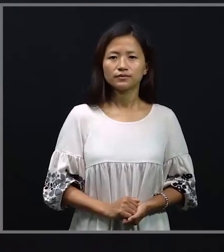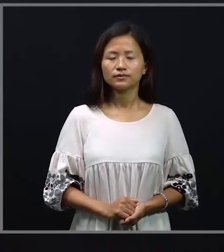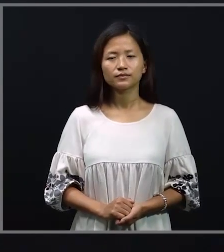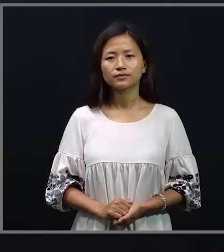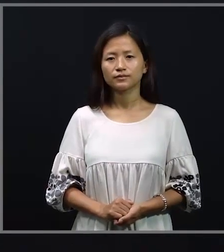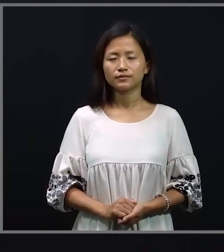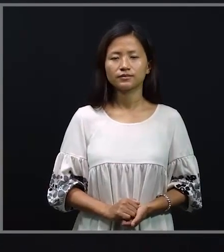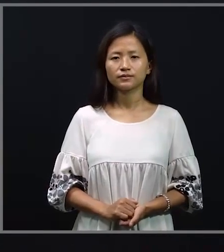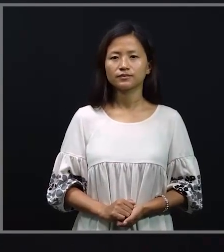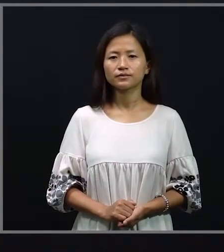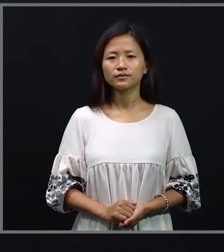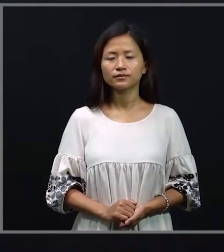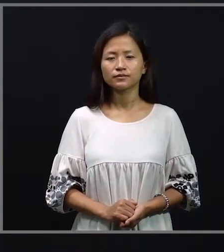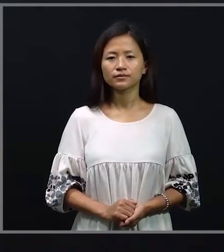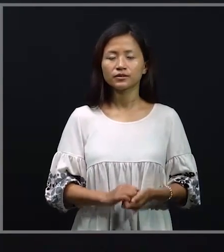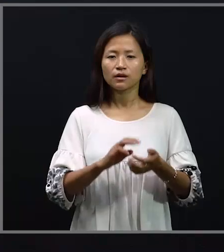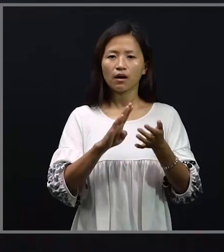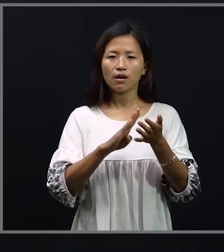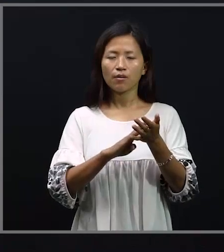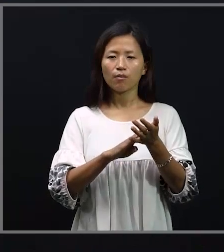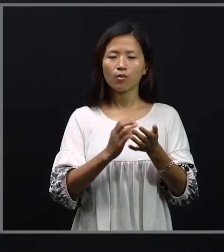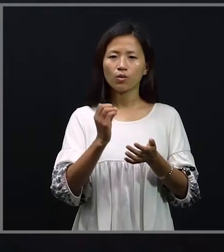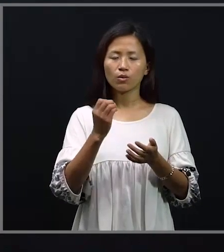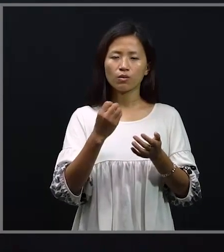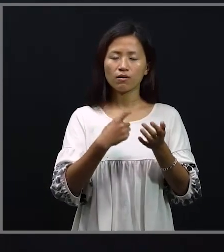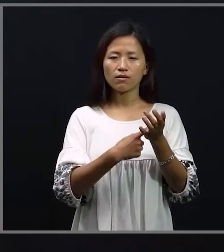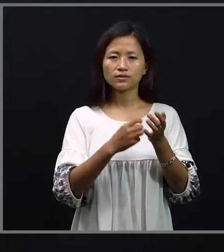Point number 4, modern concept.